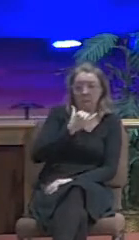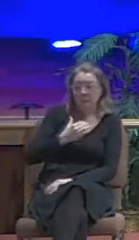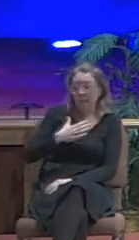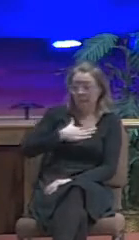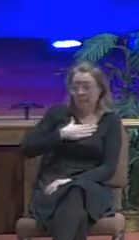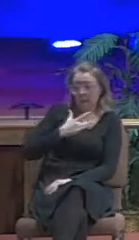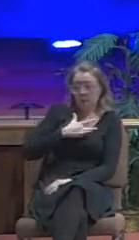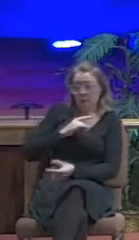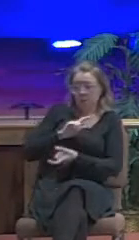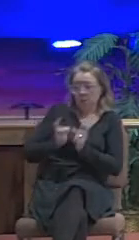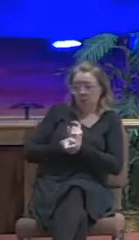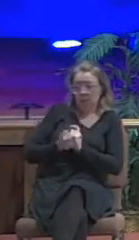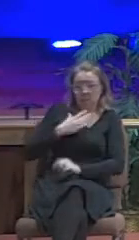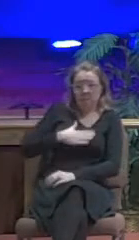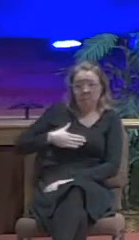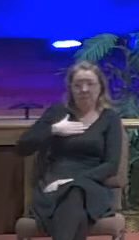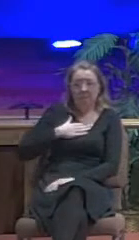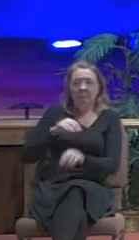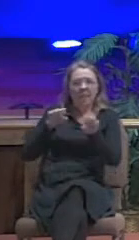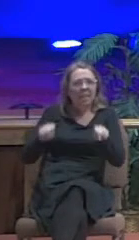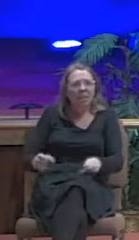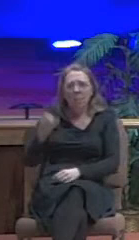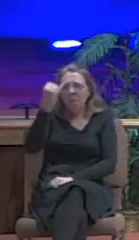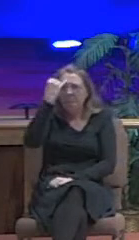you imagine what our world would be like?